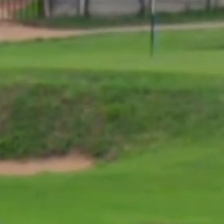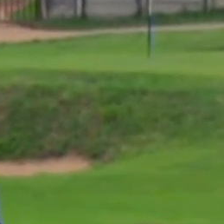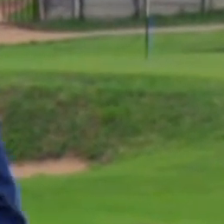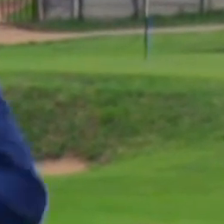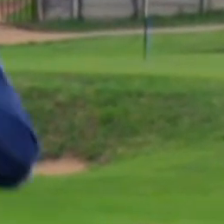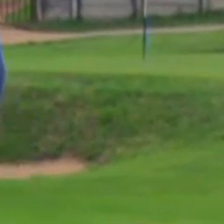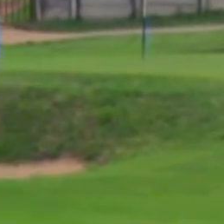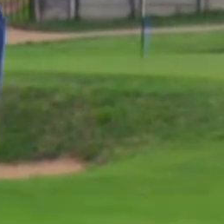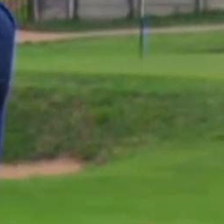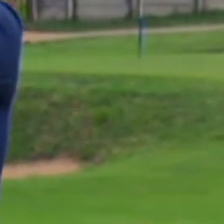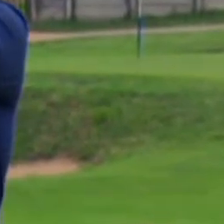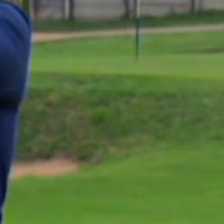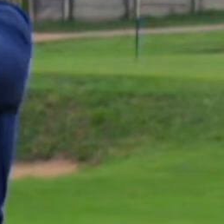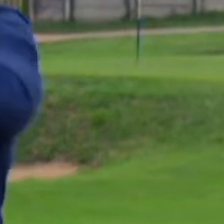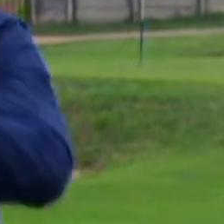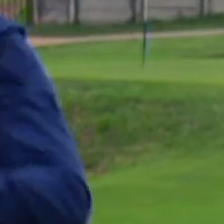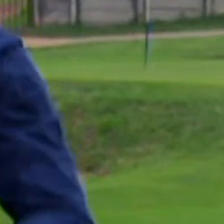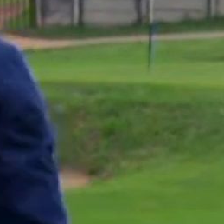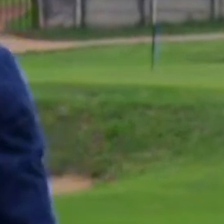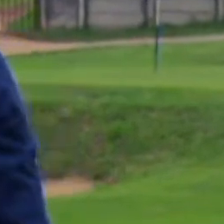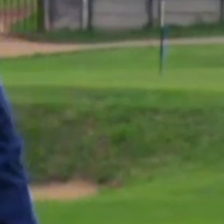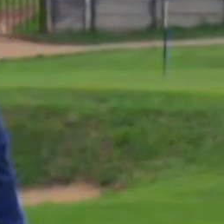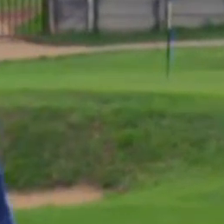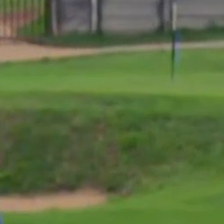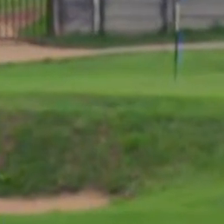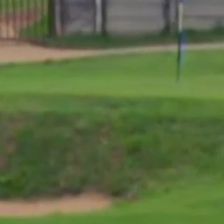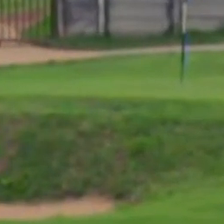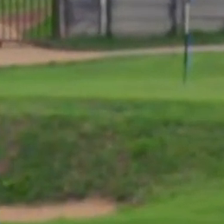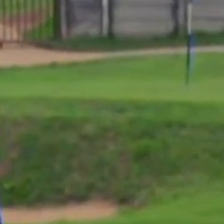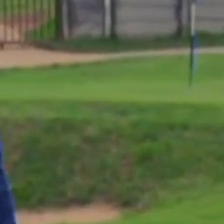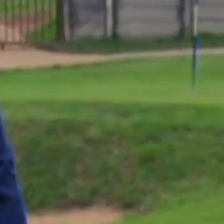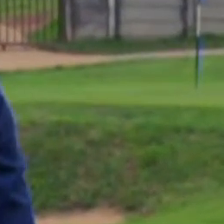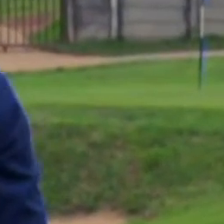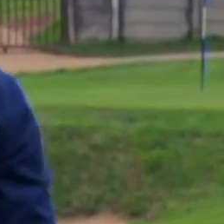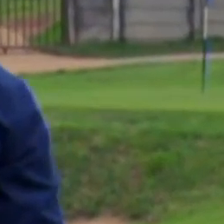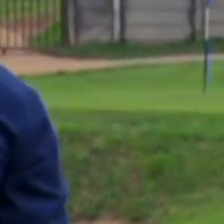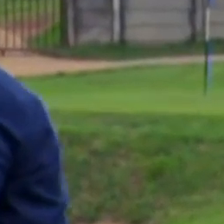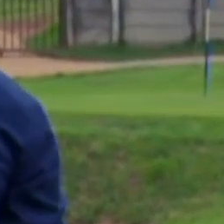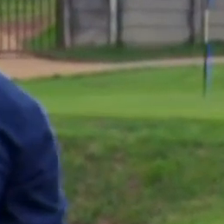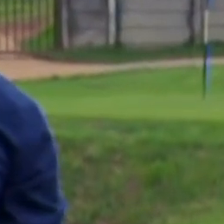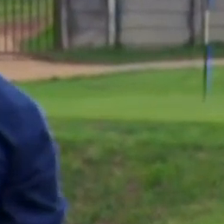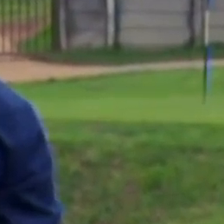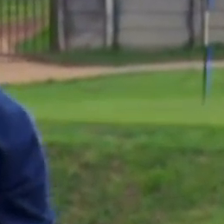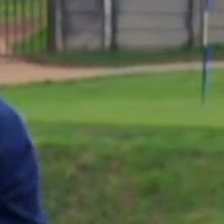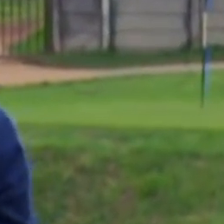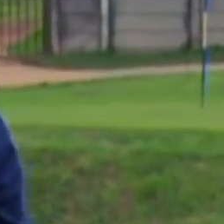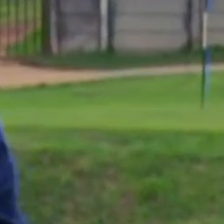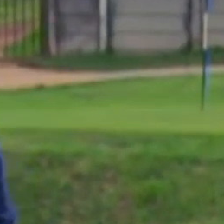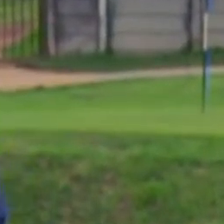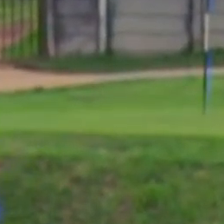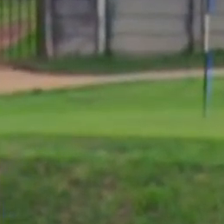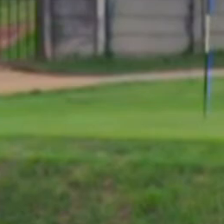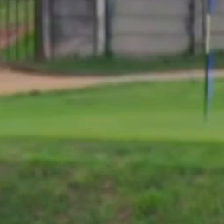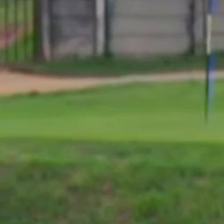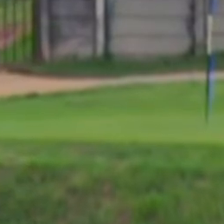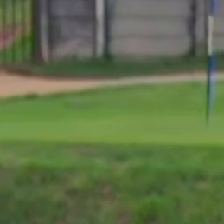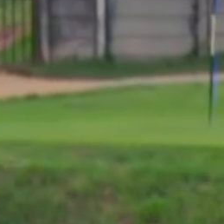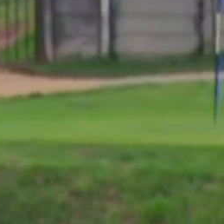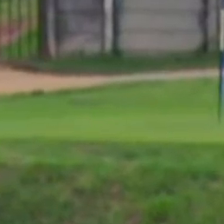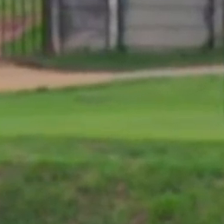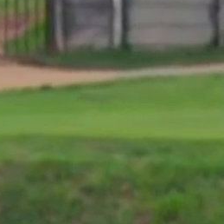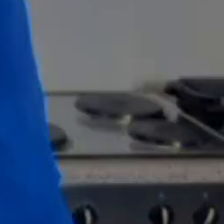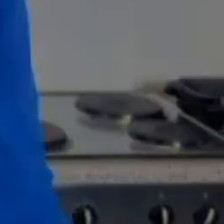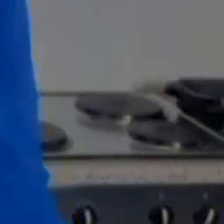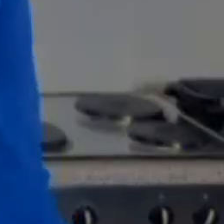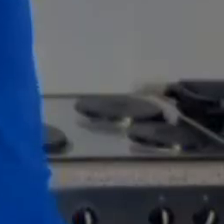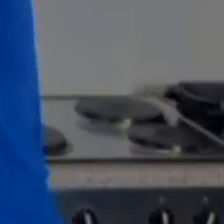ukuthi ukhwehlele, khwehlelela emkhonweni. Sitawubona nambukeli, mayibuya tona temidlalo ngabe sitawulandela tona tincumo ta hulumende. Stay home,